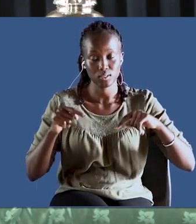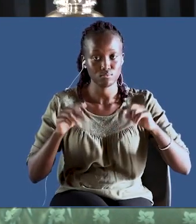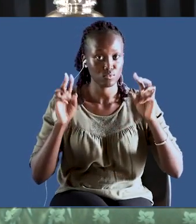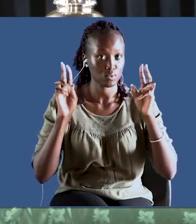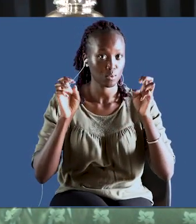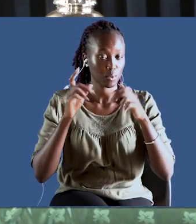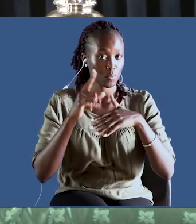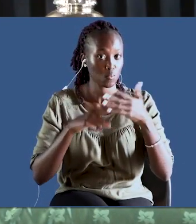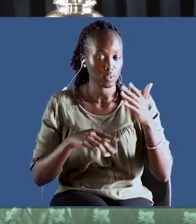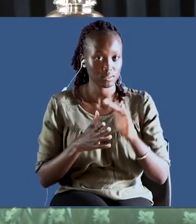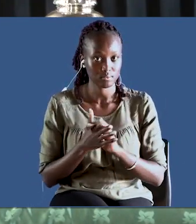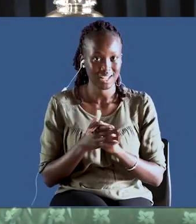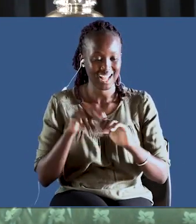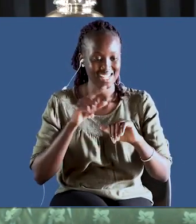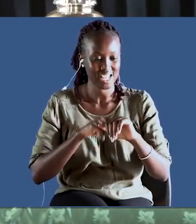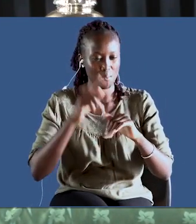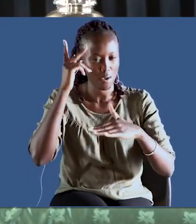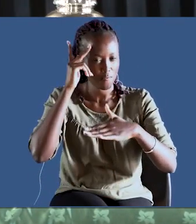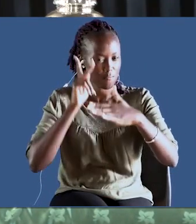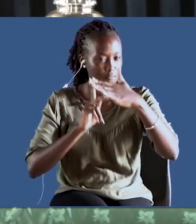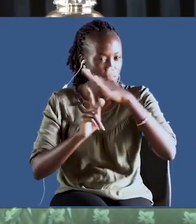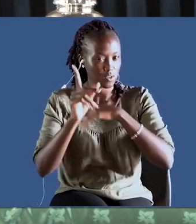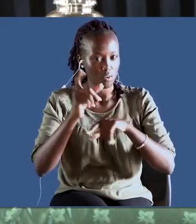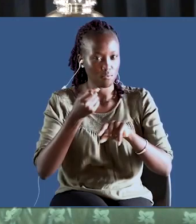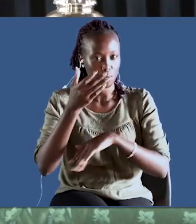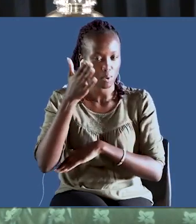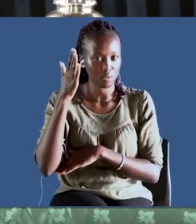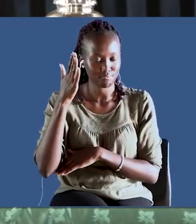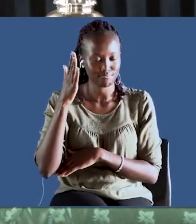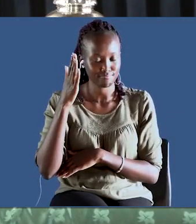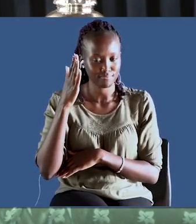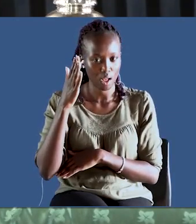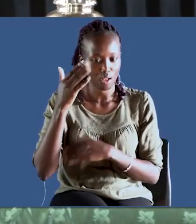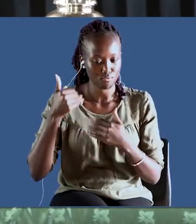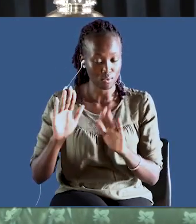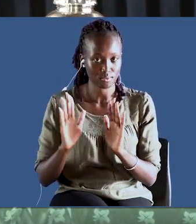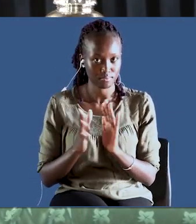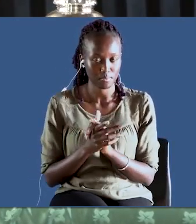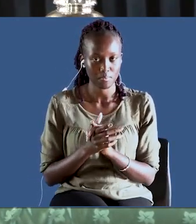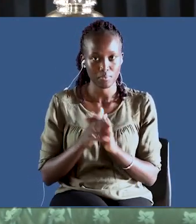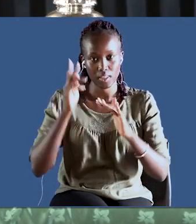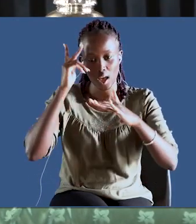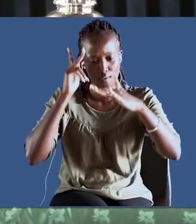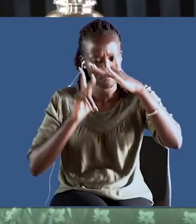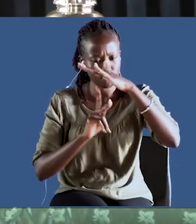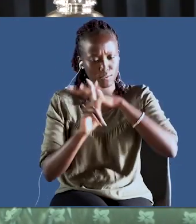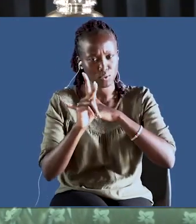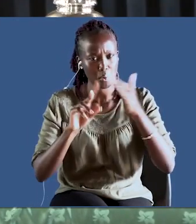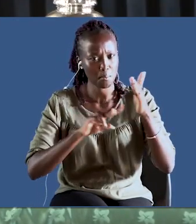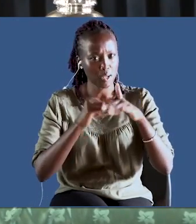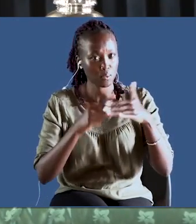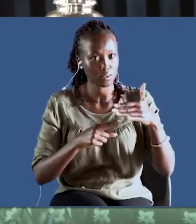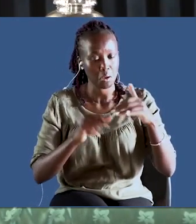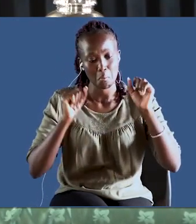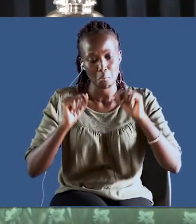topic, the loss of divine vision. Vision, on the one hand, is the ability to see clearly with